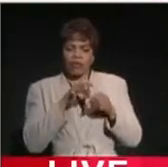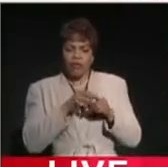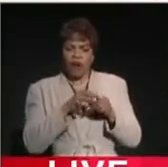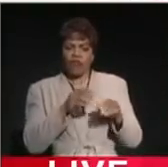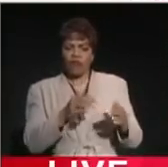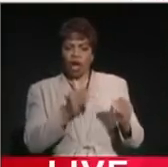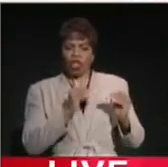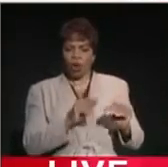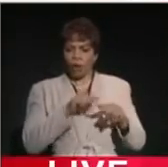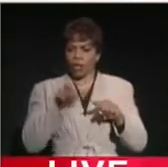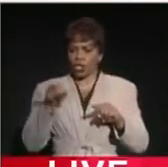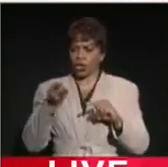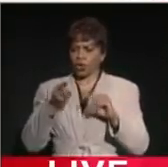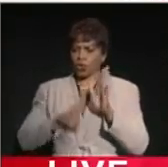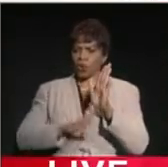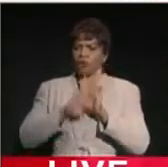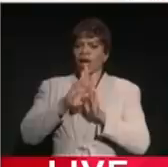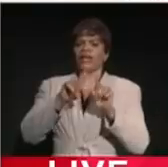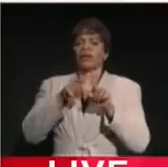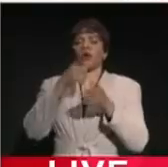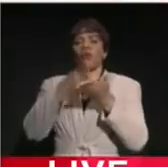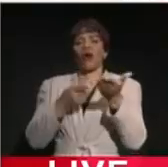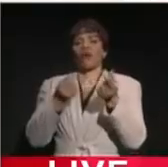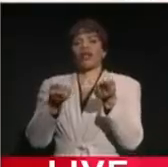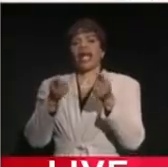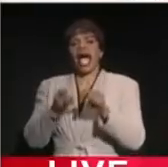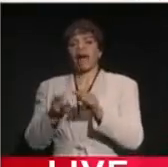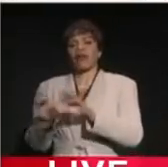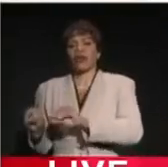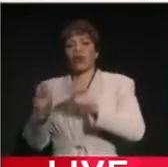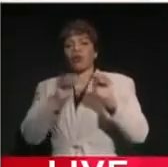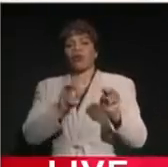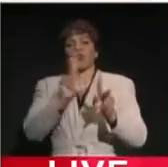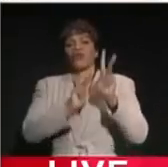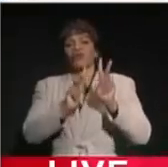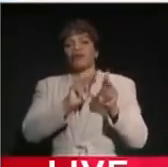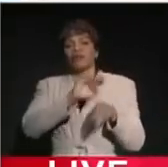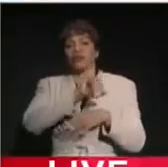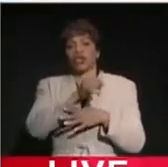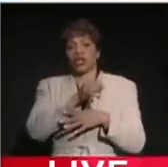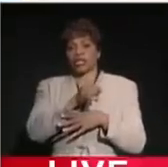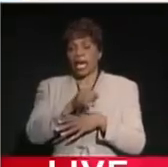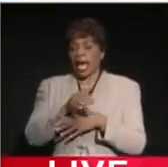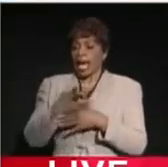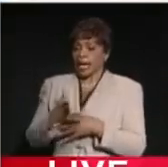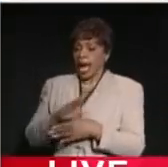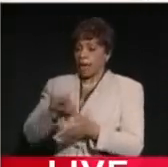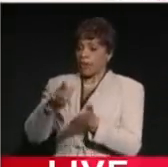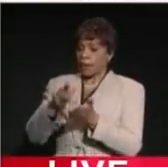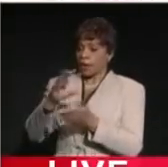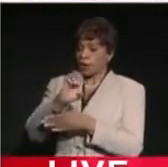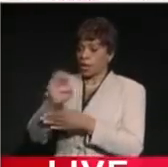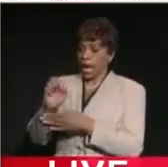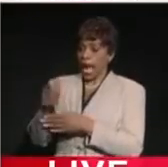and you're going to move these people out of New Jersey. You've left the middle class behind, and now you've left the truth behind.